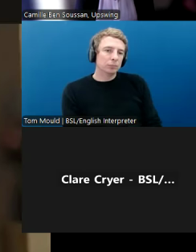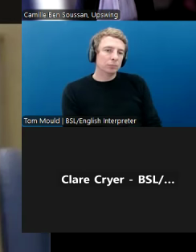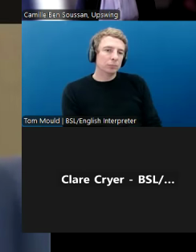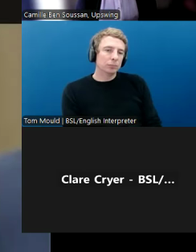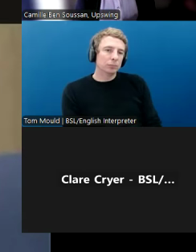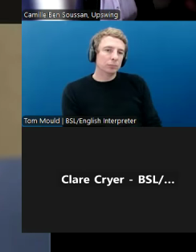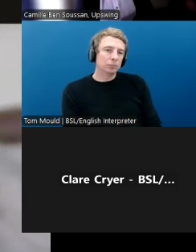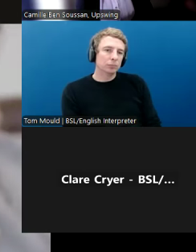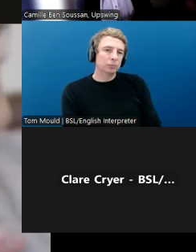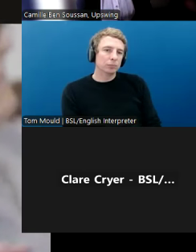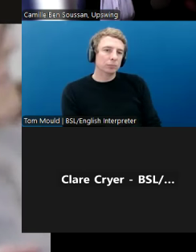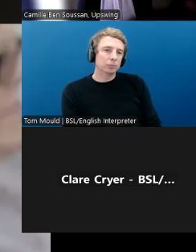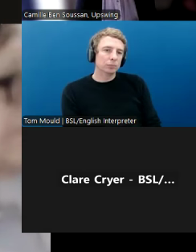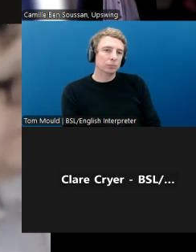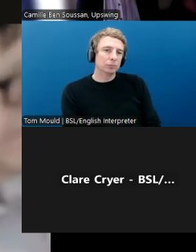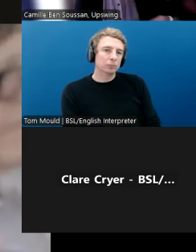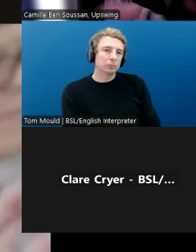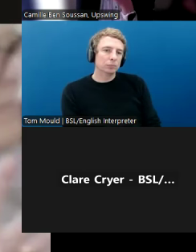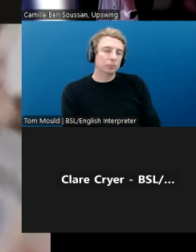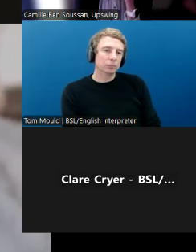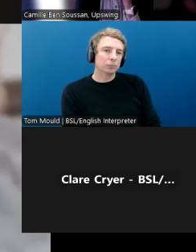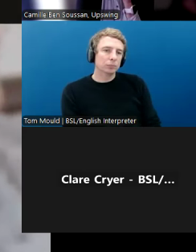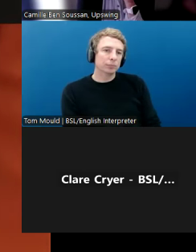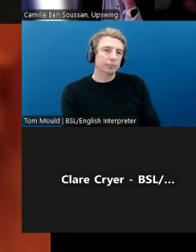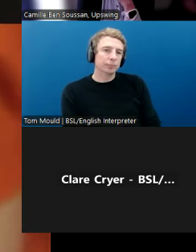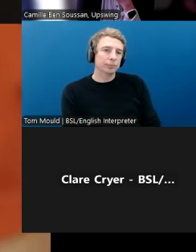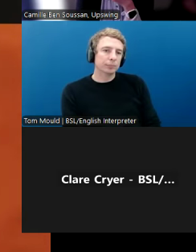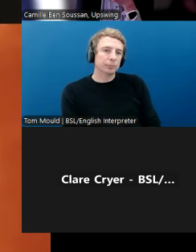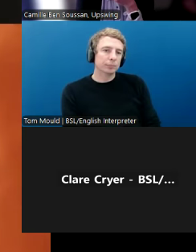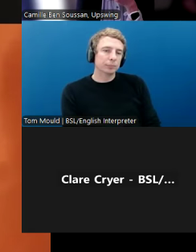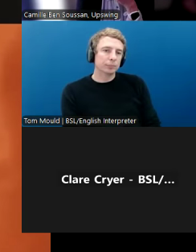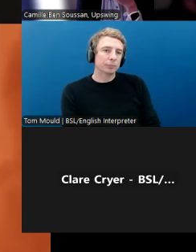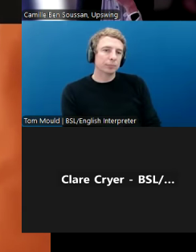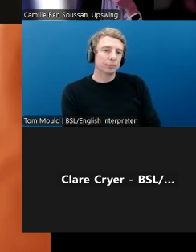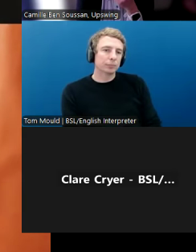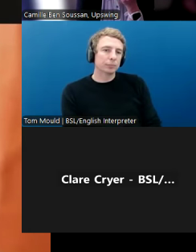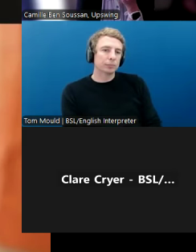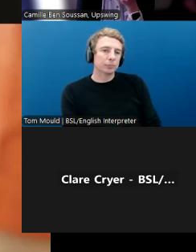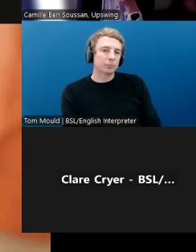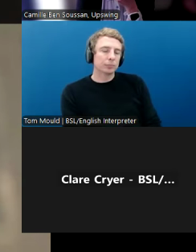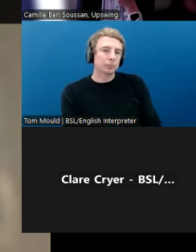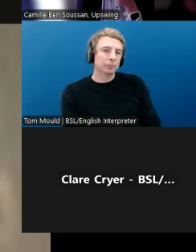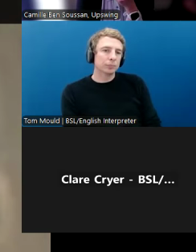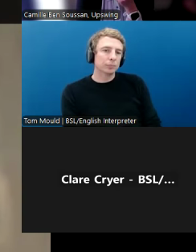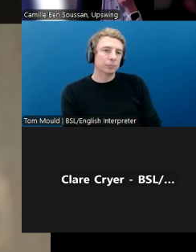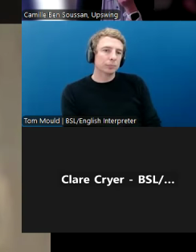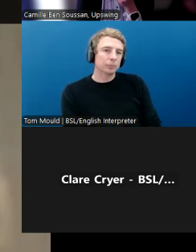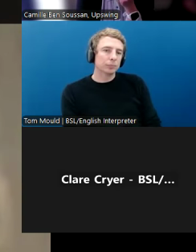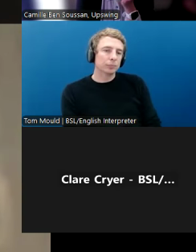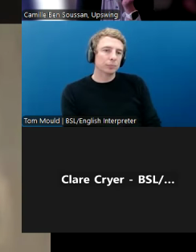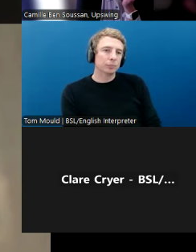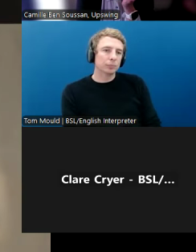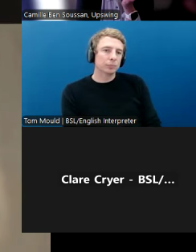East. The 2-year project was funded by City Bridge Trust and the Rain Foundation and involved a series of